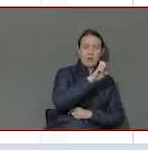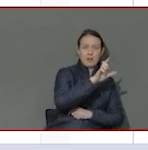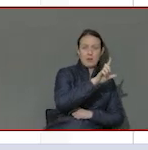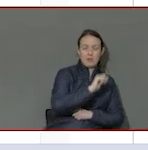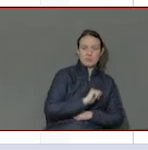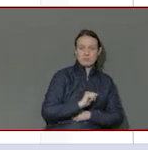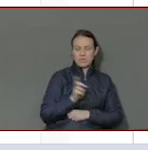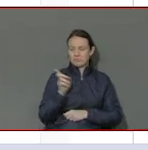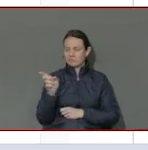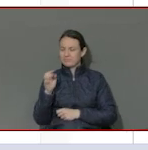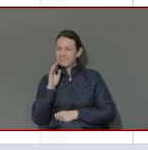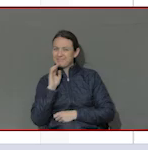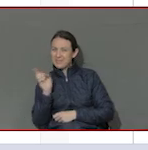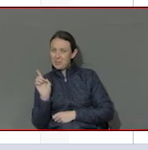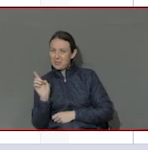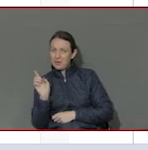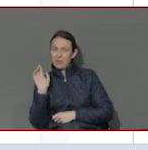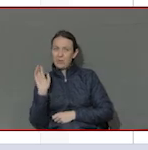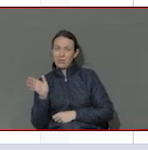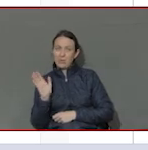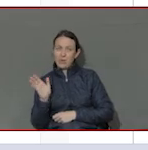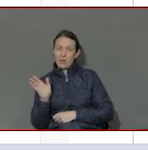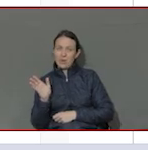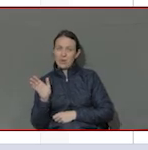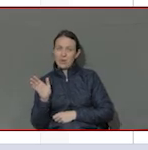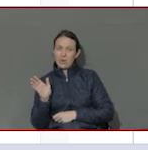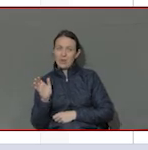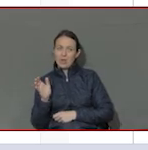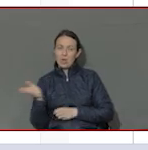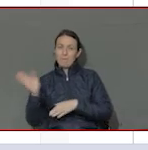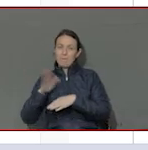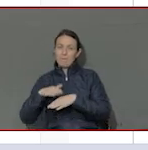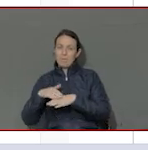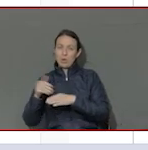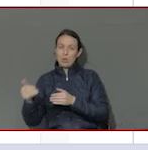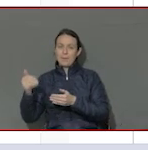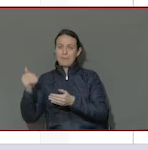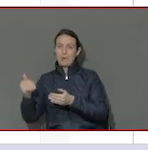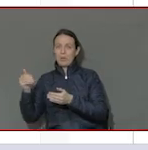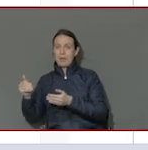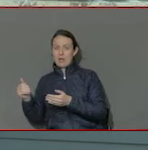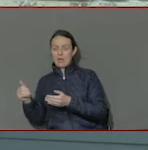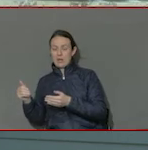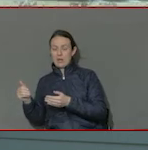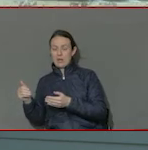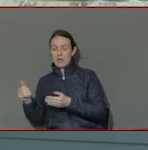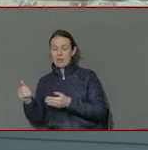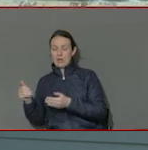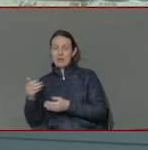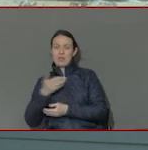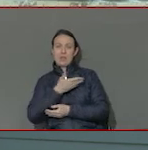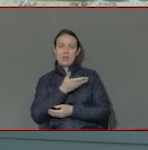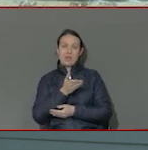quadrupedal organisms will have a foramen magnum which is more backward, while organisms that